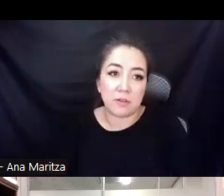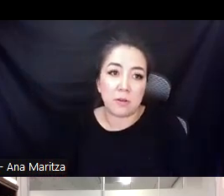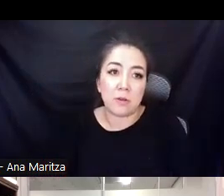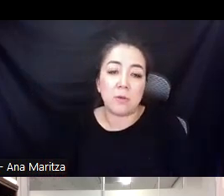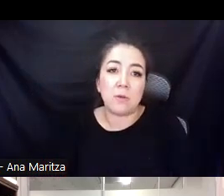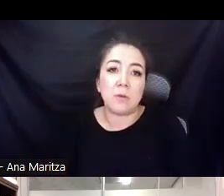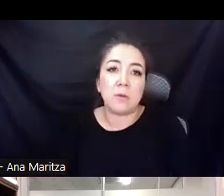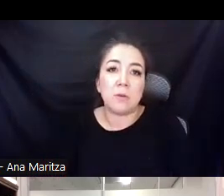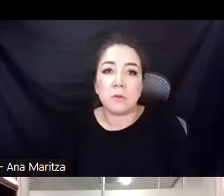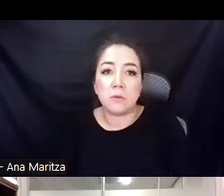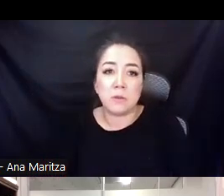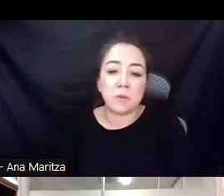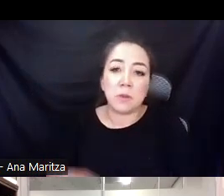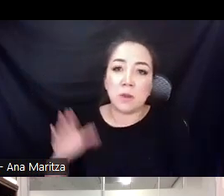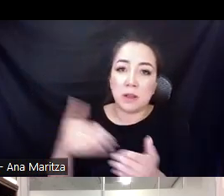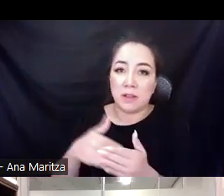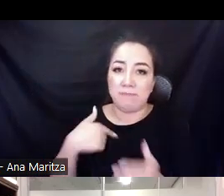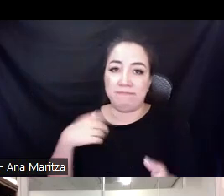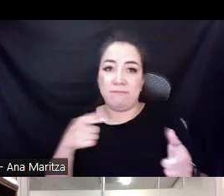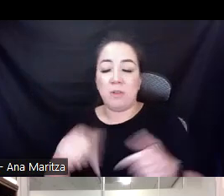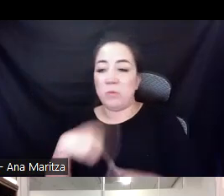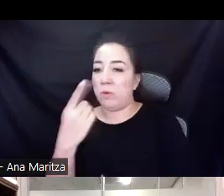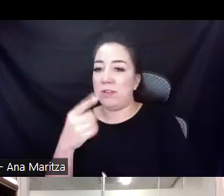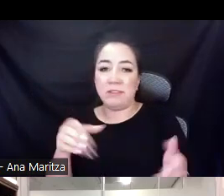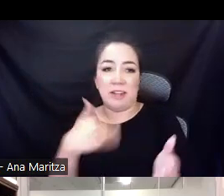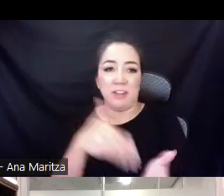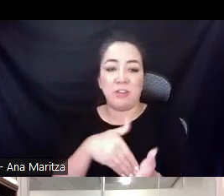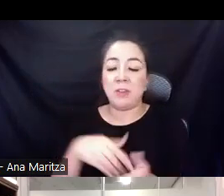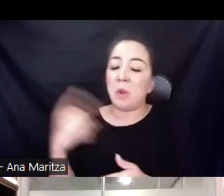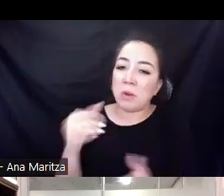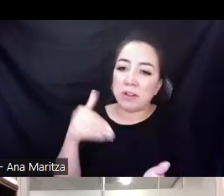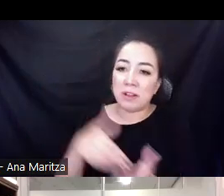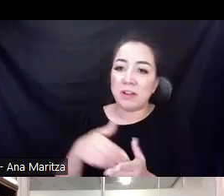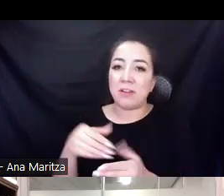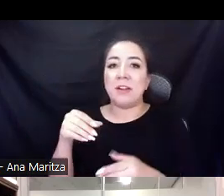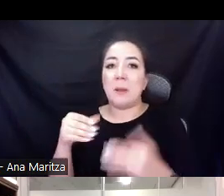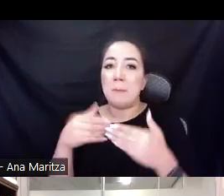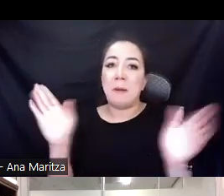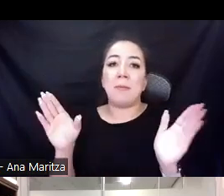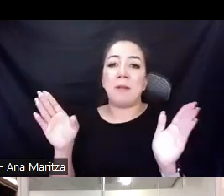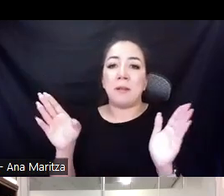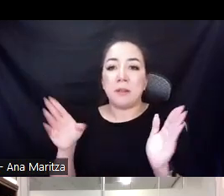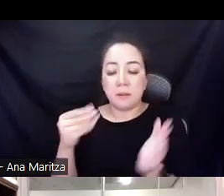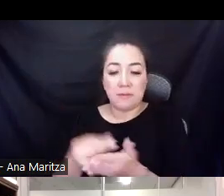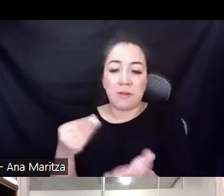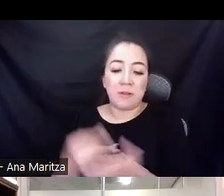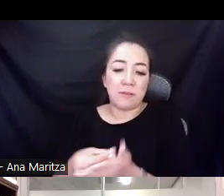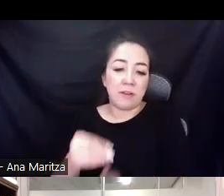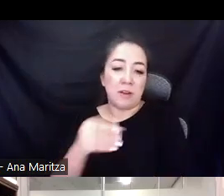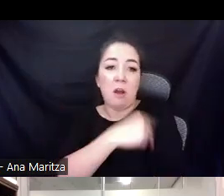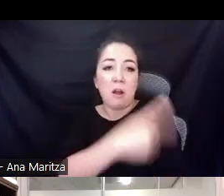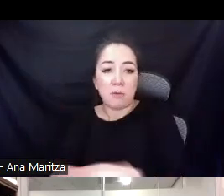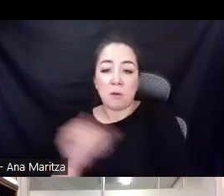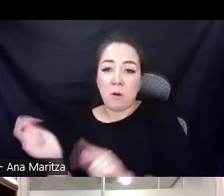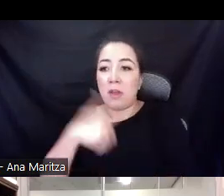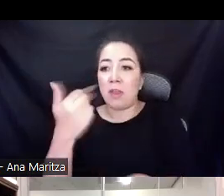So the center I run is just one center. It is the only center located at a publicly funded hospital. All the other centers are